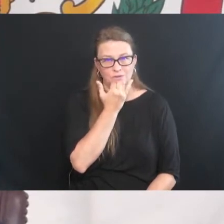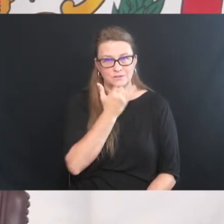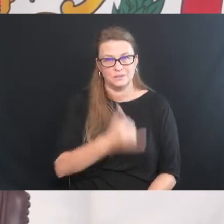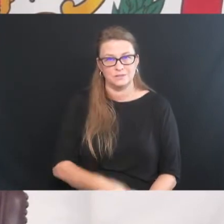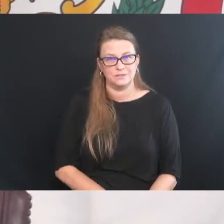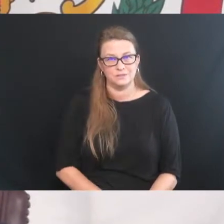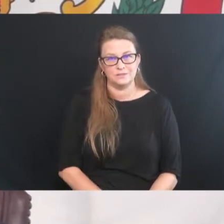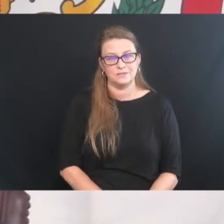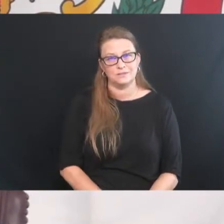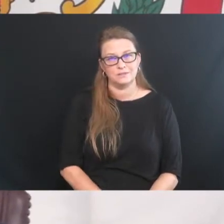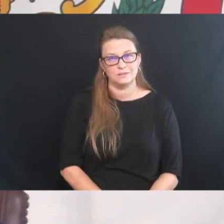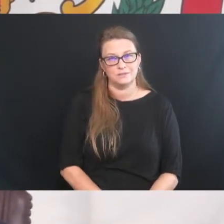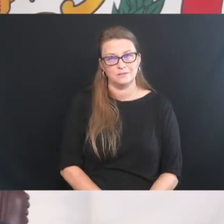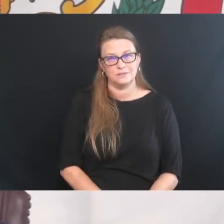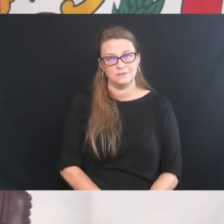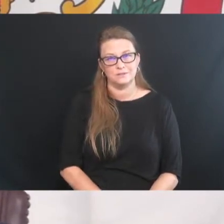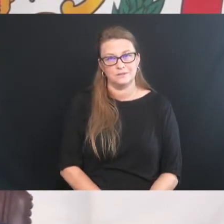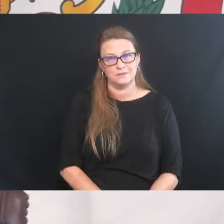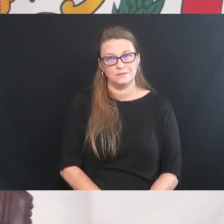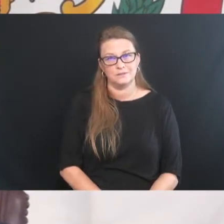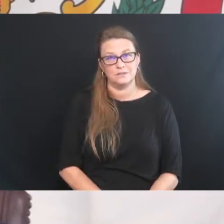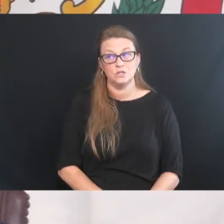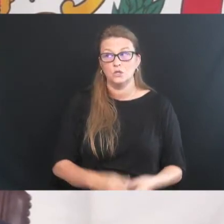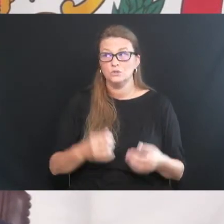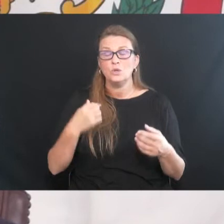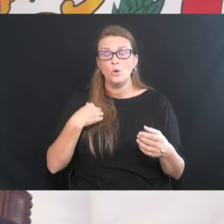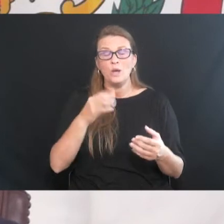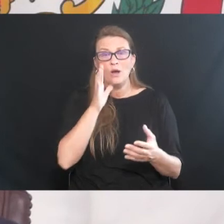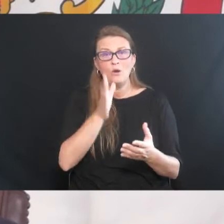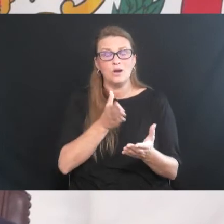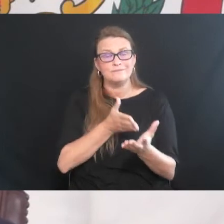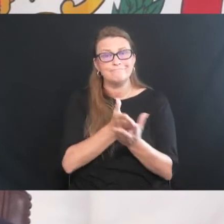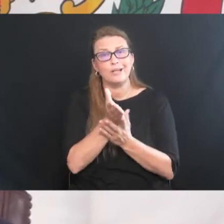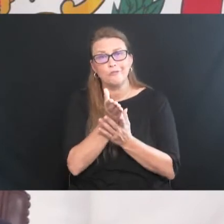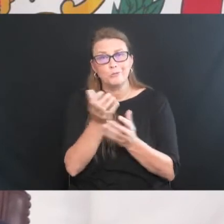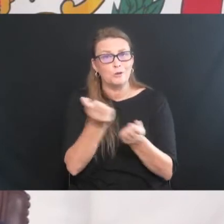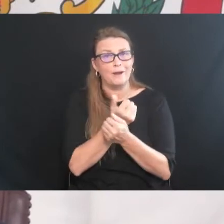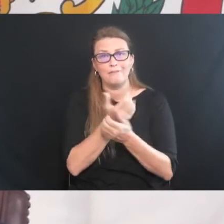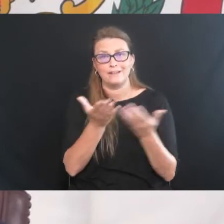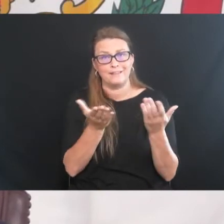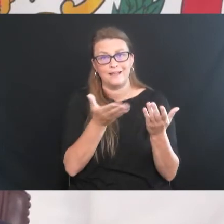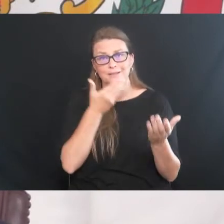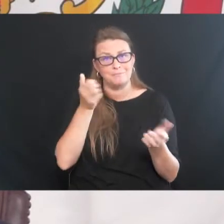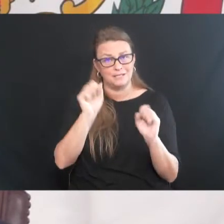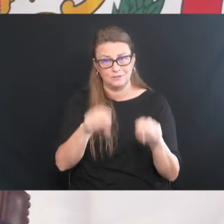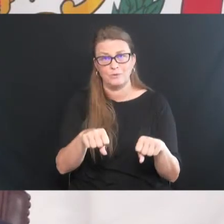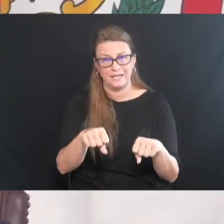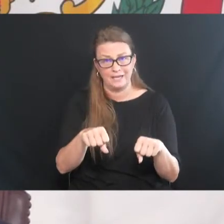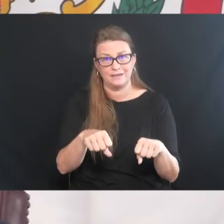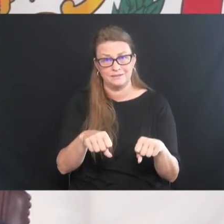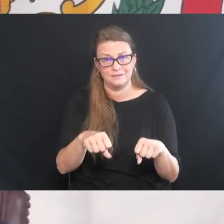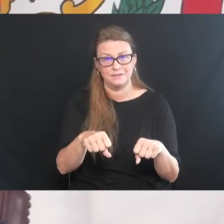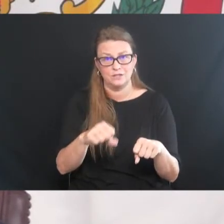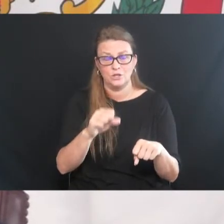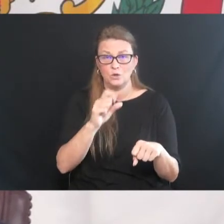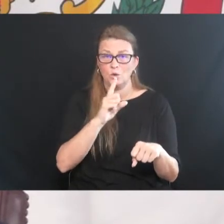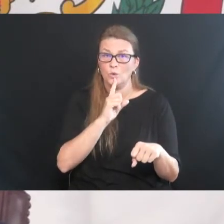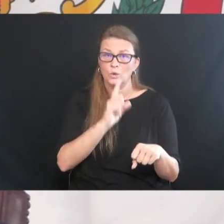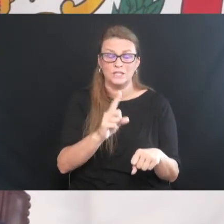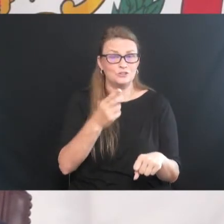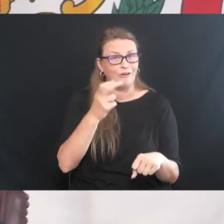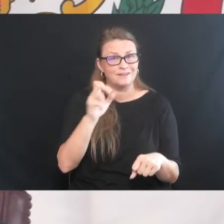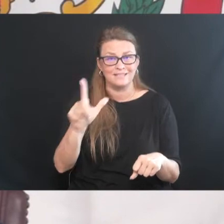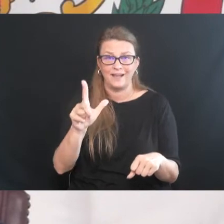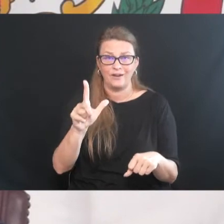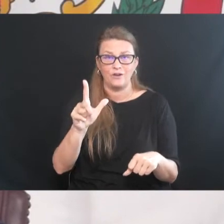Now, we're getting through this, and we're getting through this the very best we can. We sure as hell are not going to get